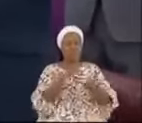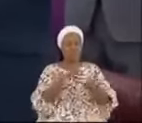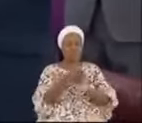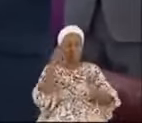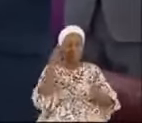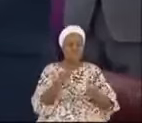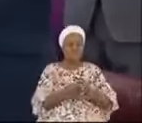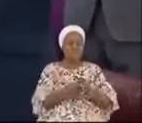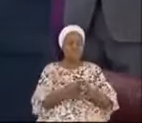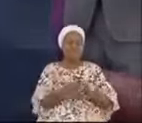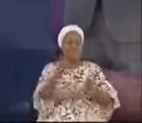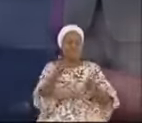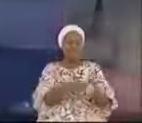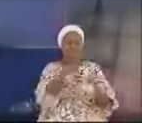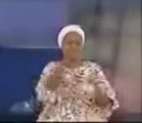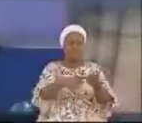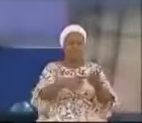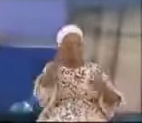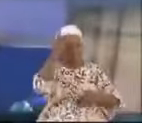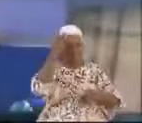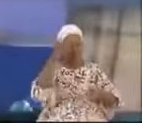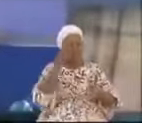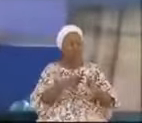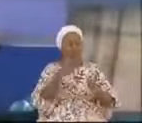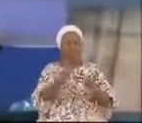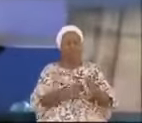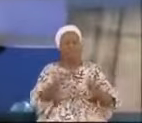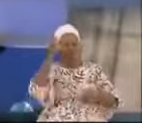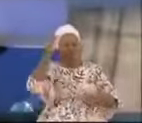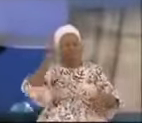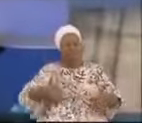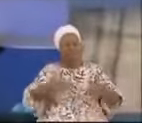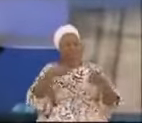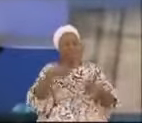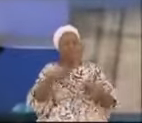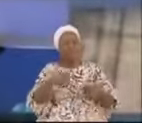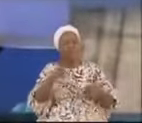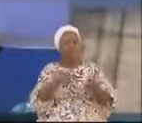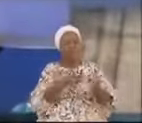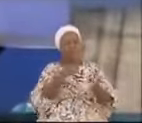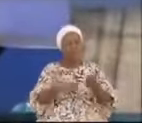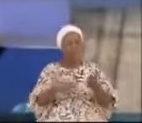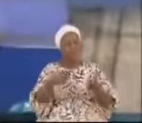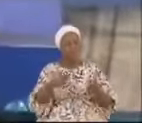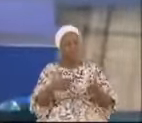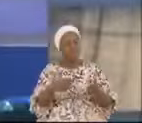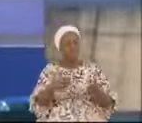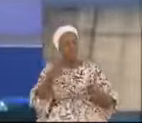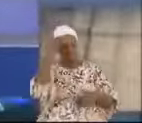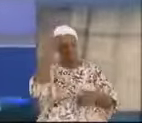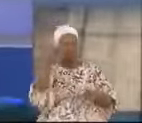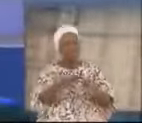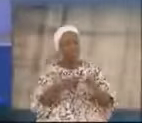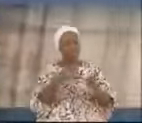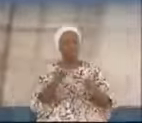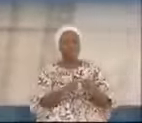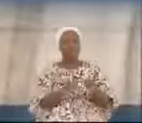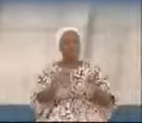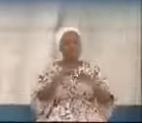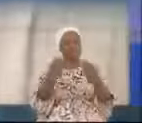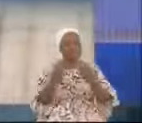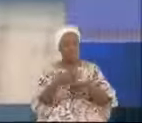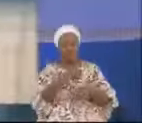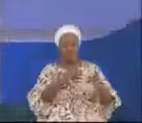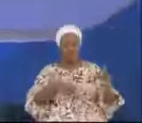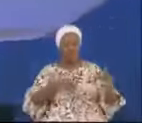Cancel sickness from every life. Cancel sickness from every family. And Lord, we pray as we move on